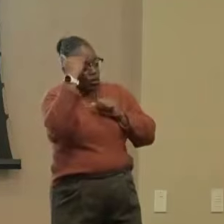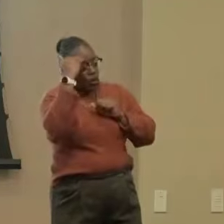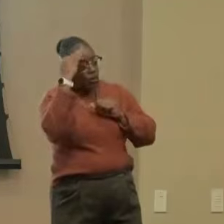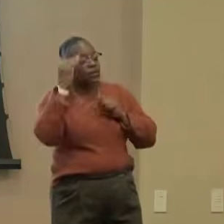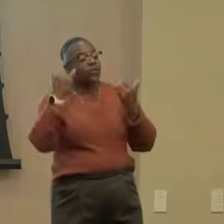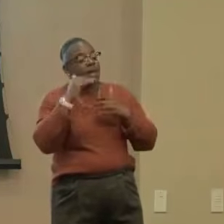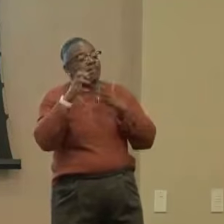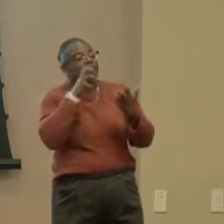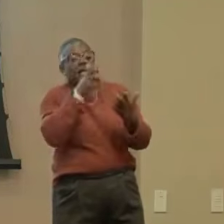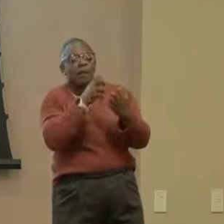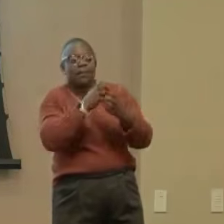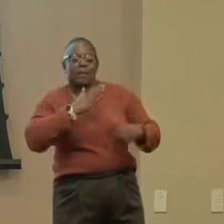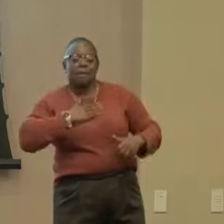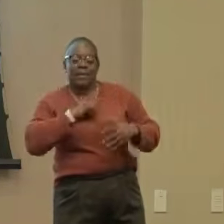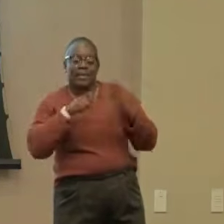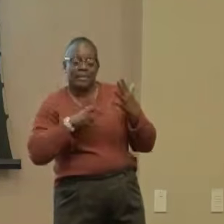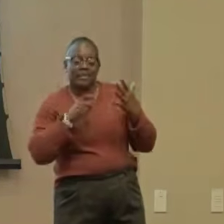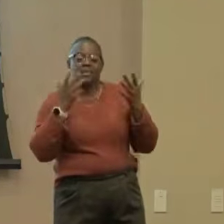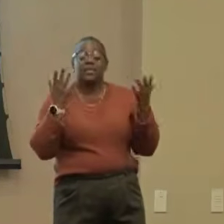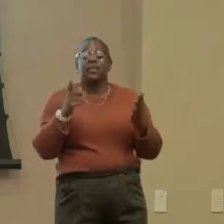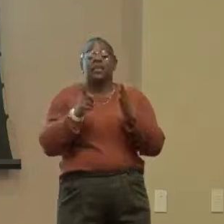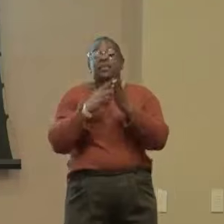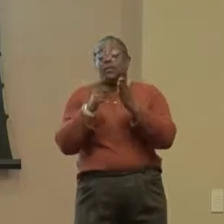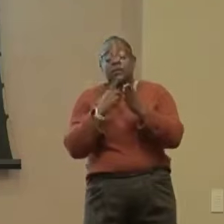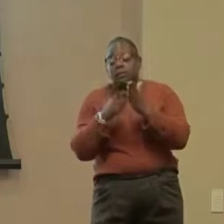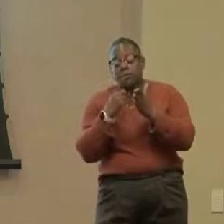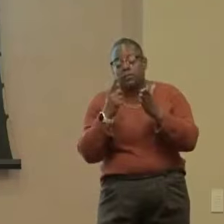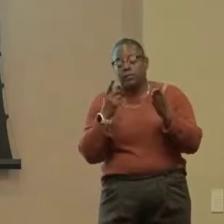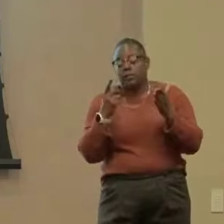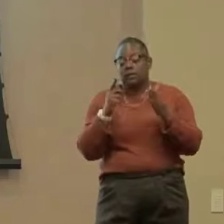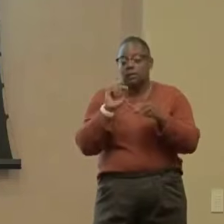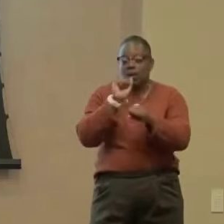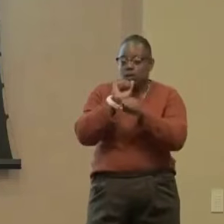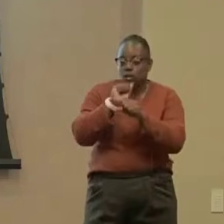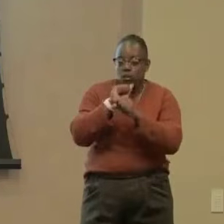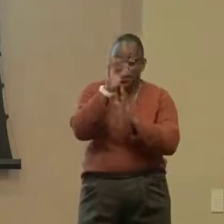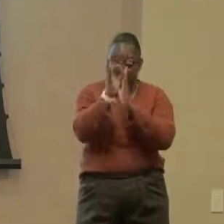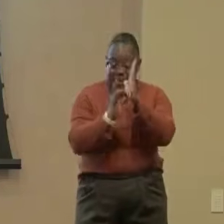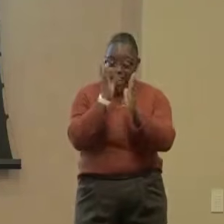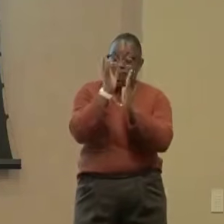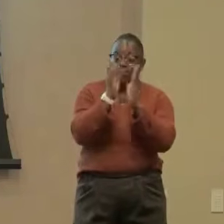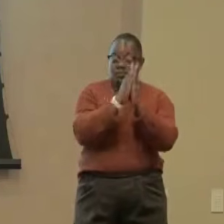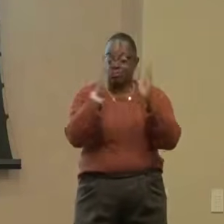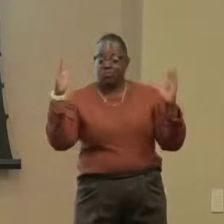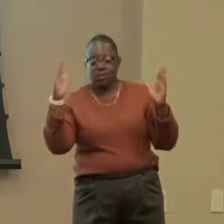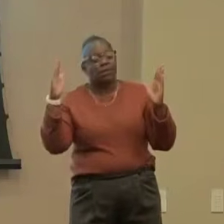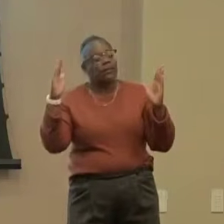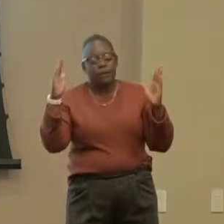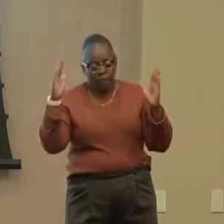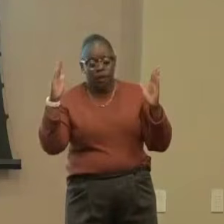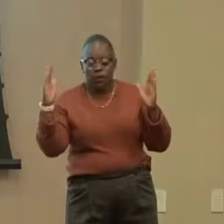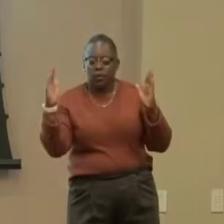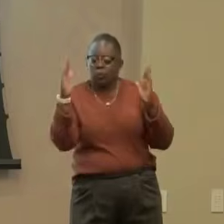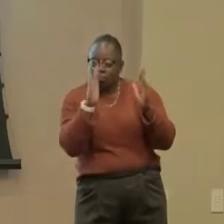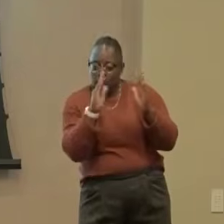to accommodate. Maybe at times I couldn't work the 8-hour shift, but they would work with me to work